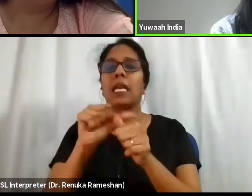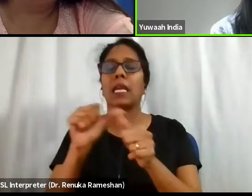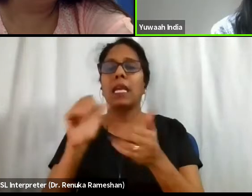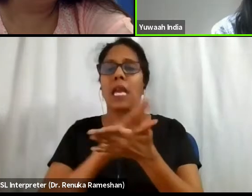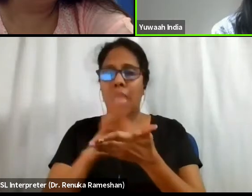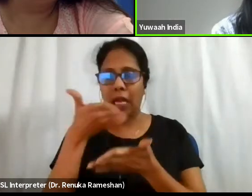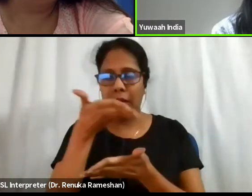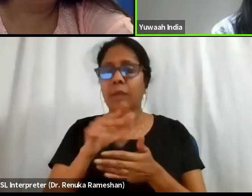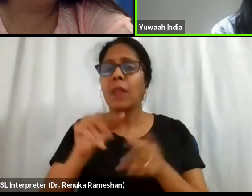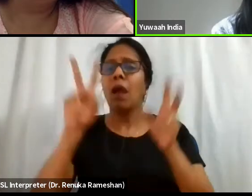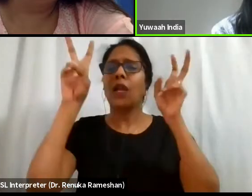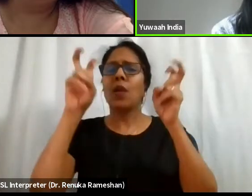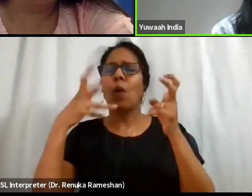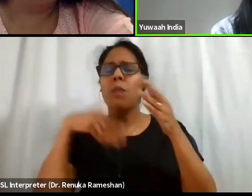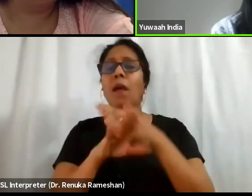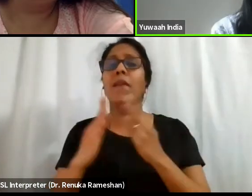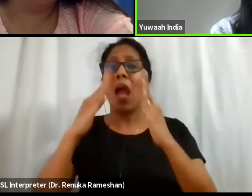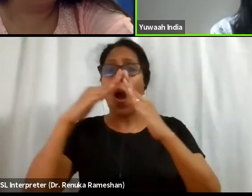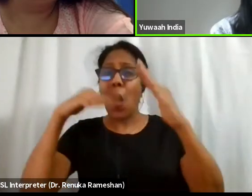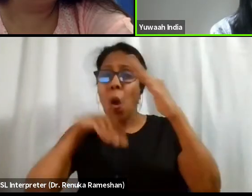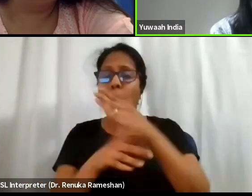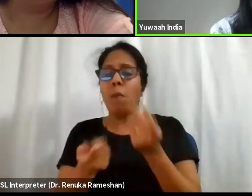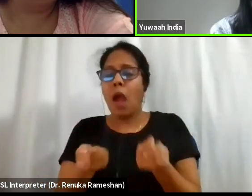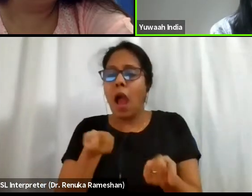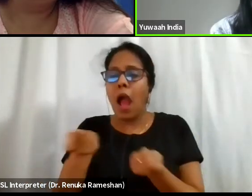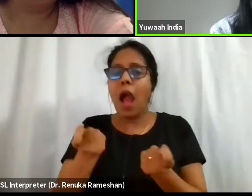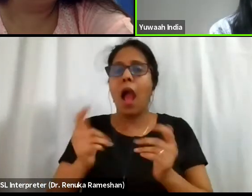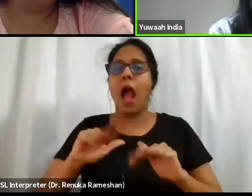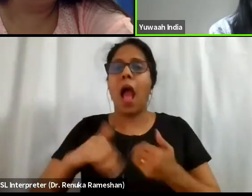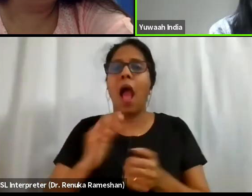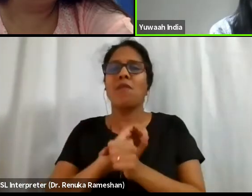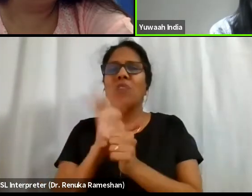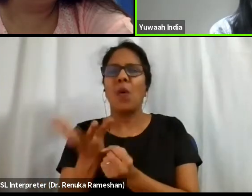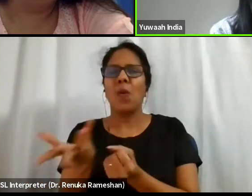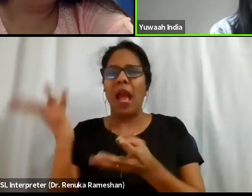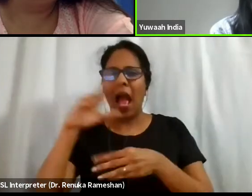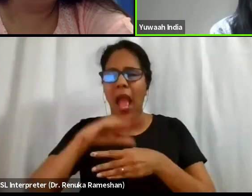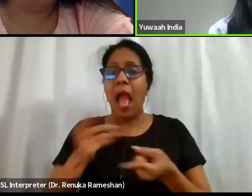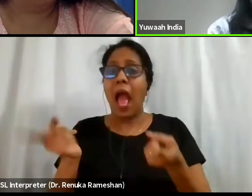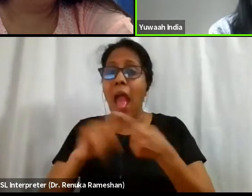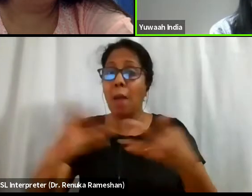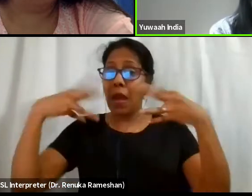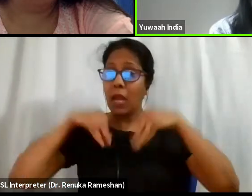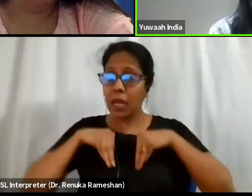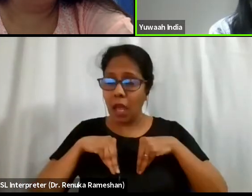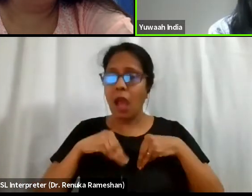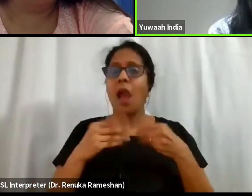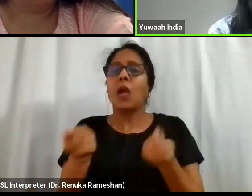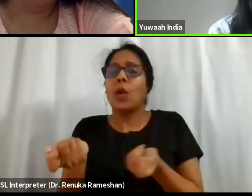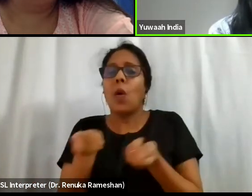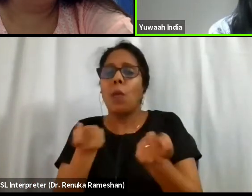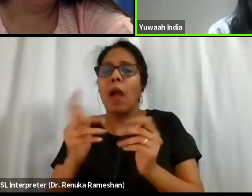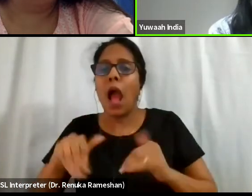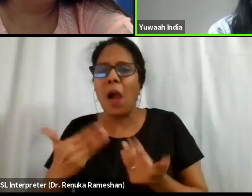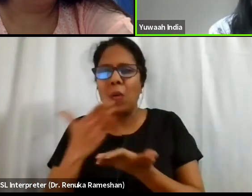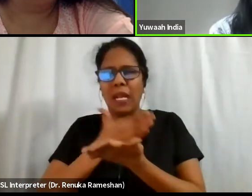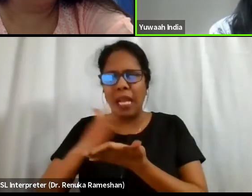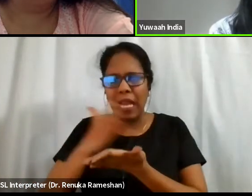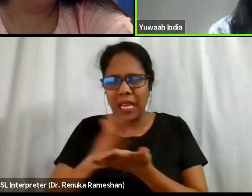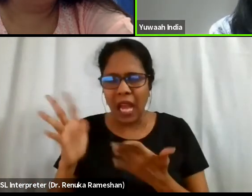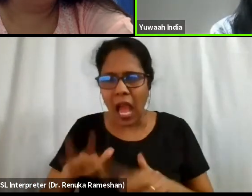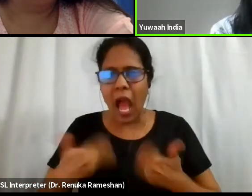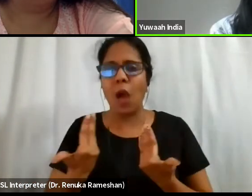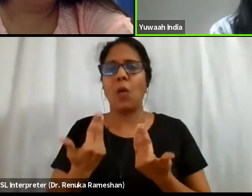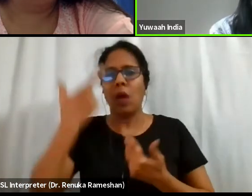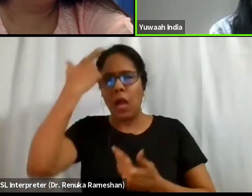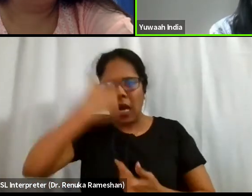eligibility and prerequisites for home management, nutritional advice and sanitization, instructions for the caregiver on checking